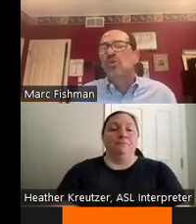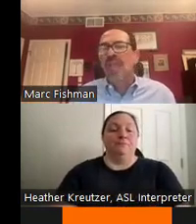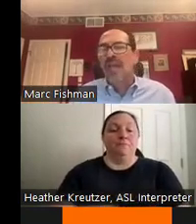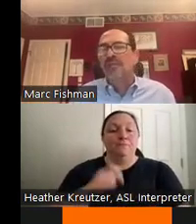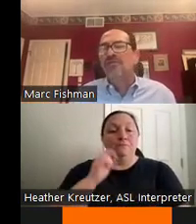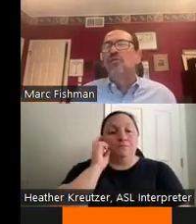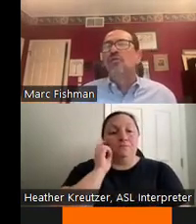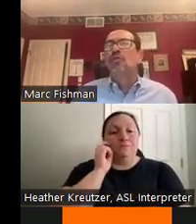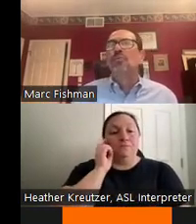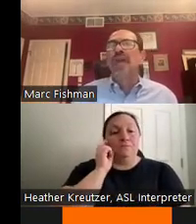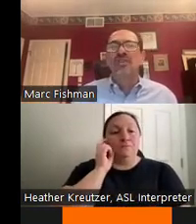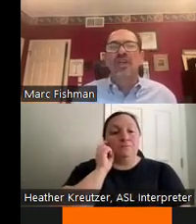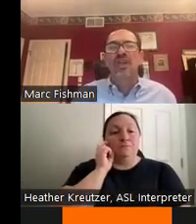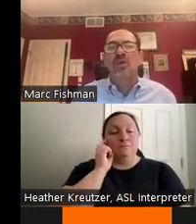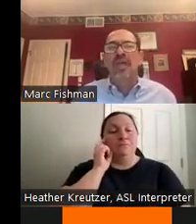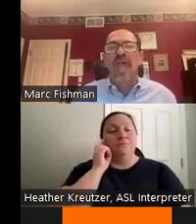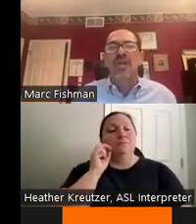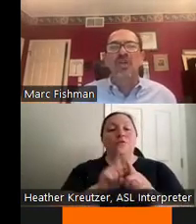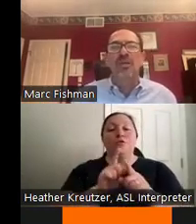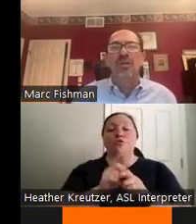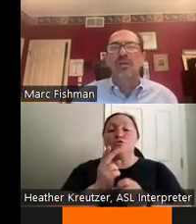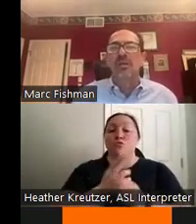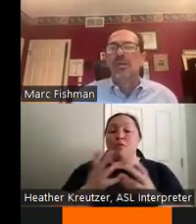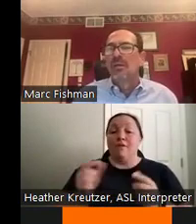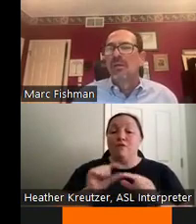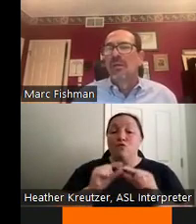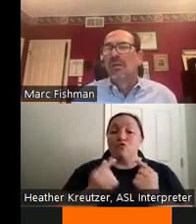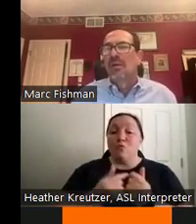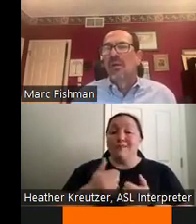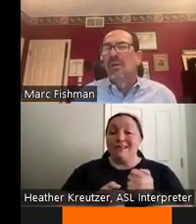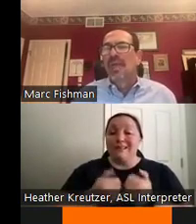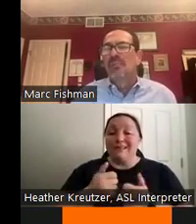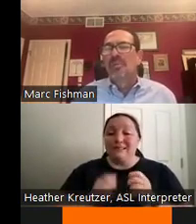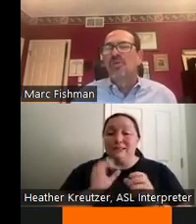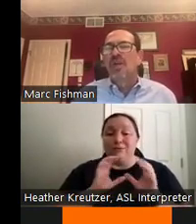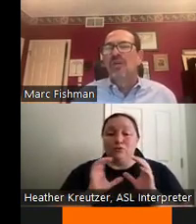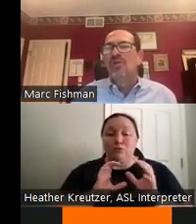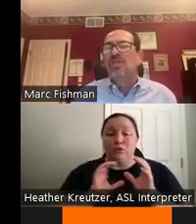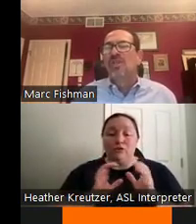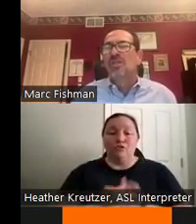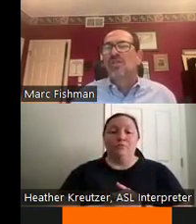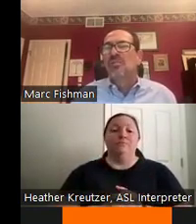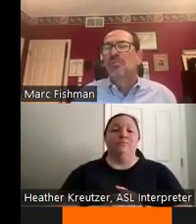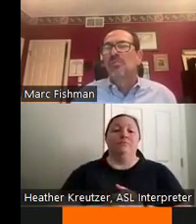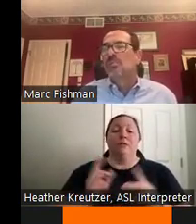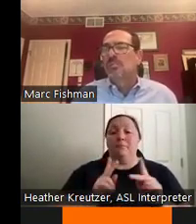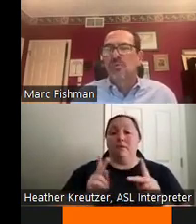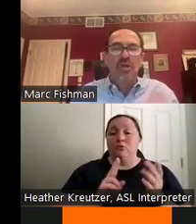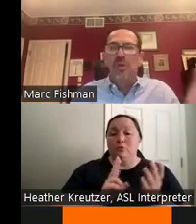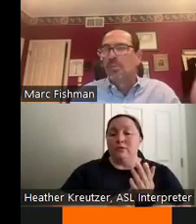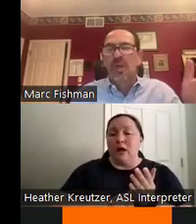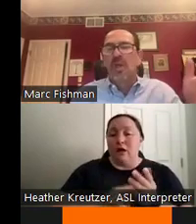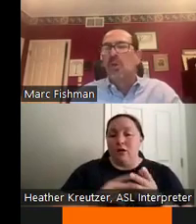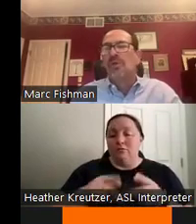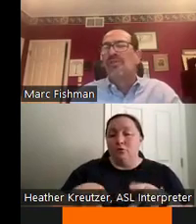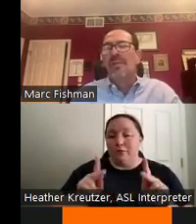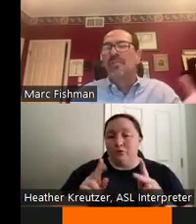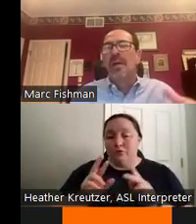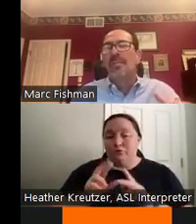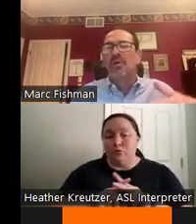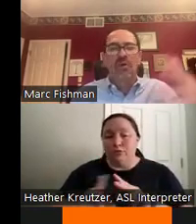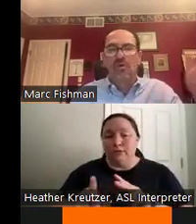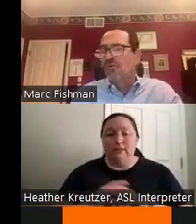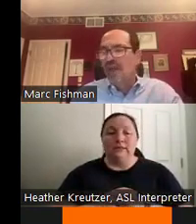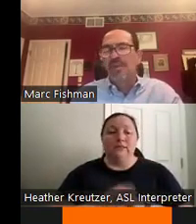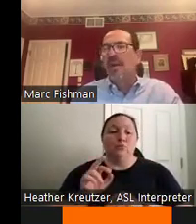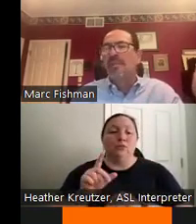We also use a lot of group texting communication. We get people to sign releases and include a